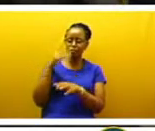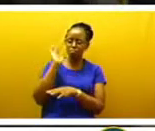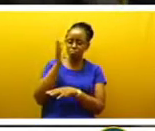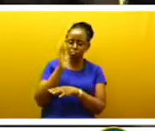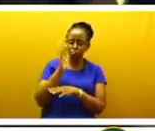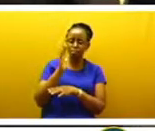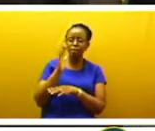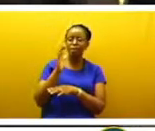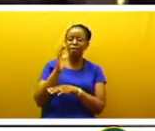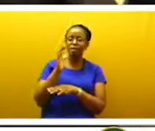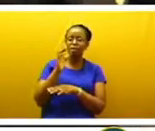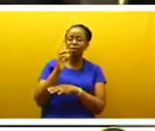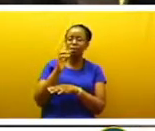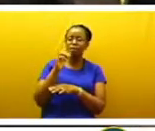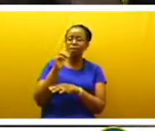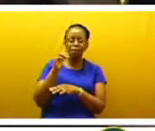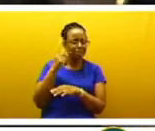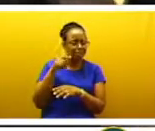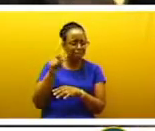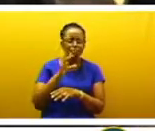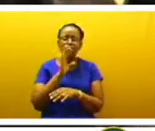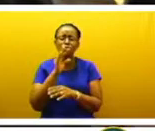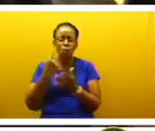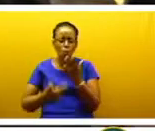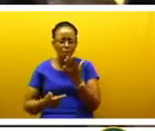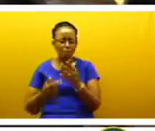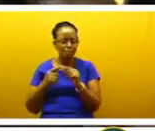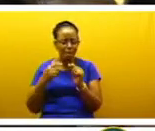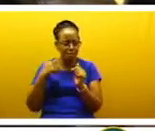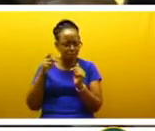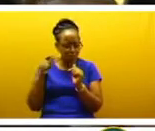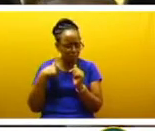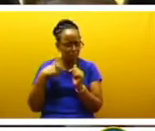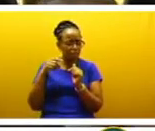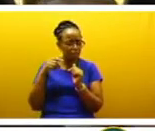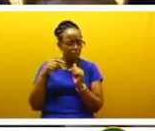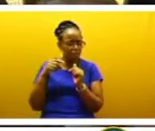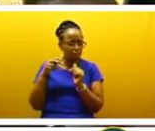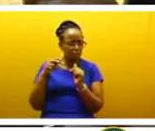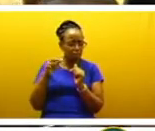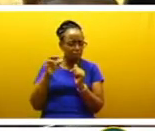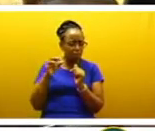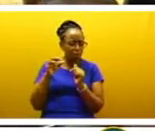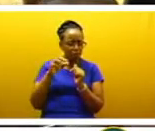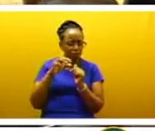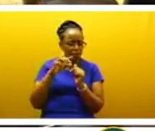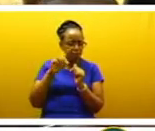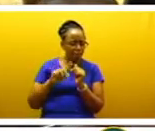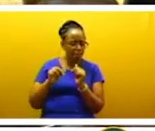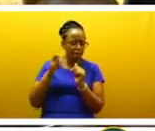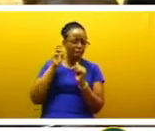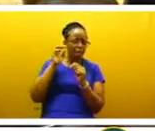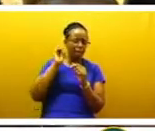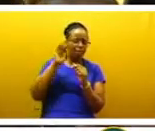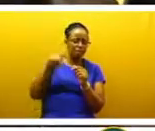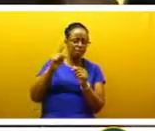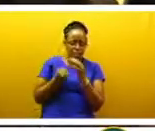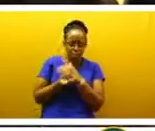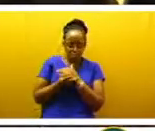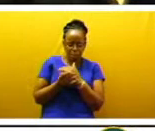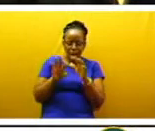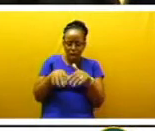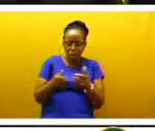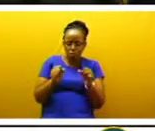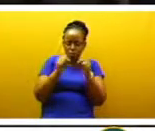picked out that he did not at all mention how the system for the KIMS